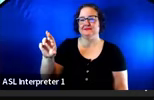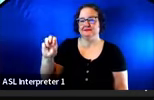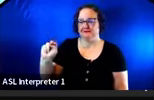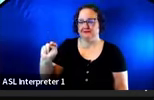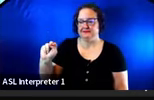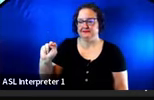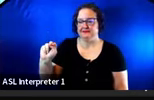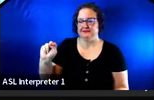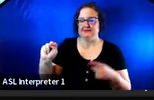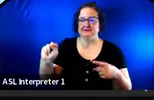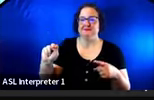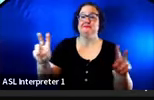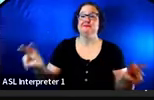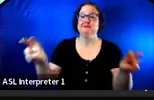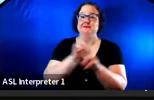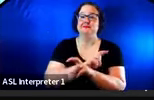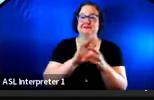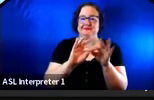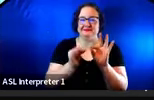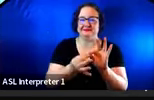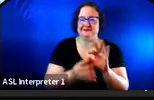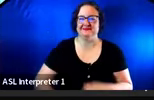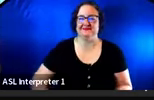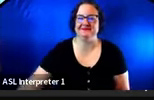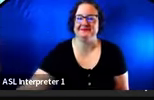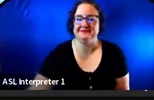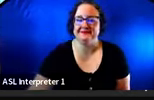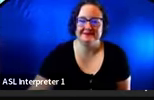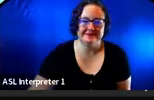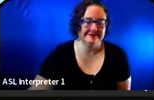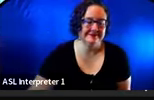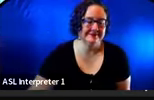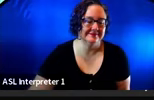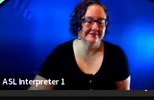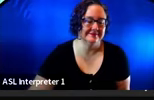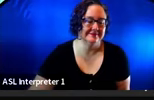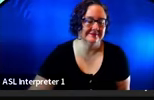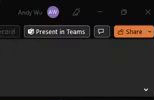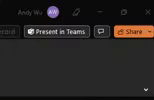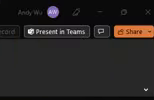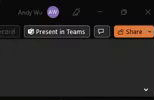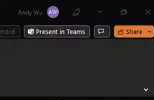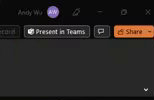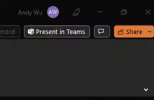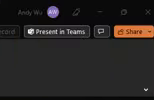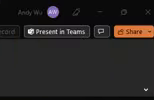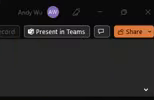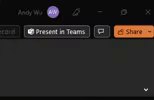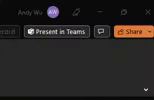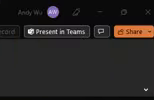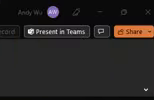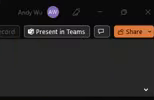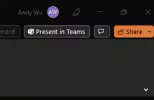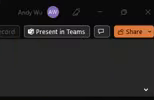and as I said earlier, I'm a peer counselor, and I'm going to tell you kind of a little